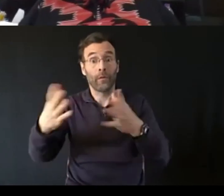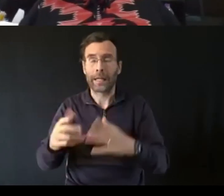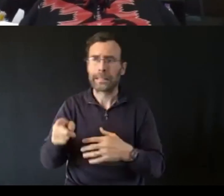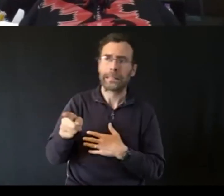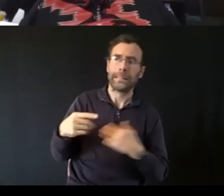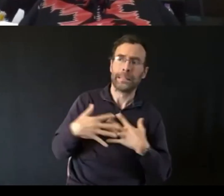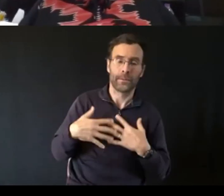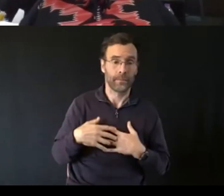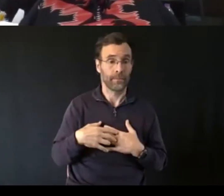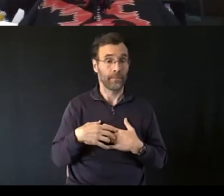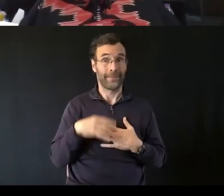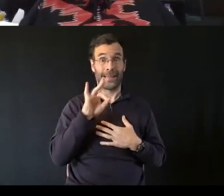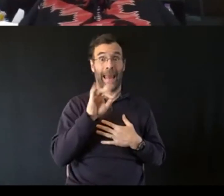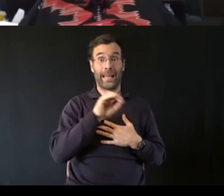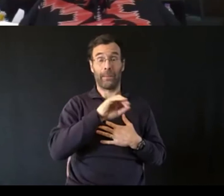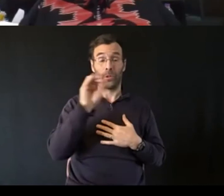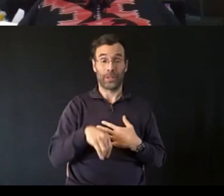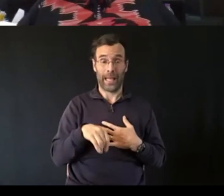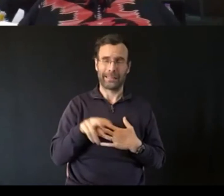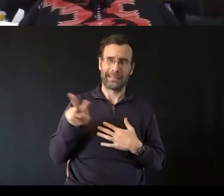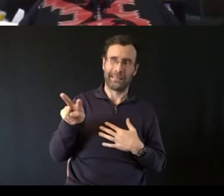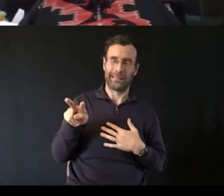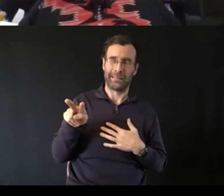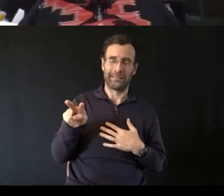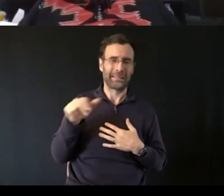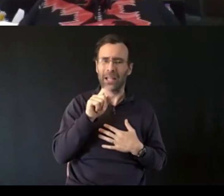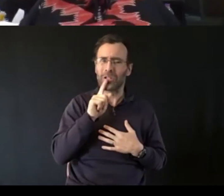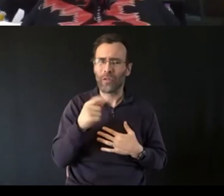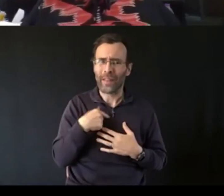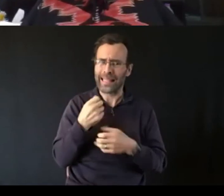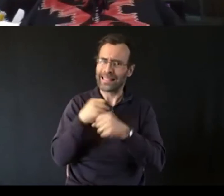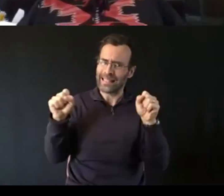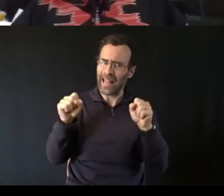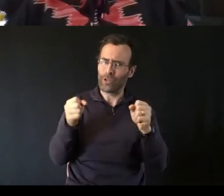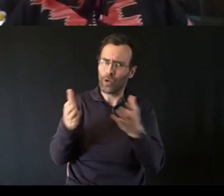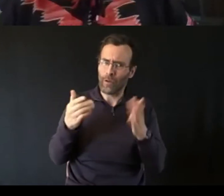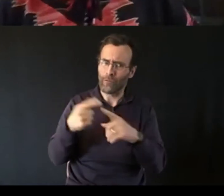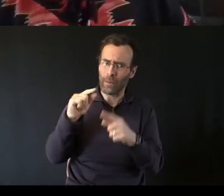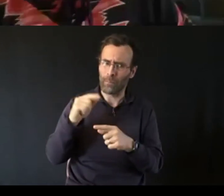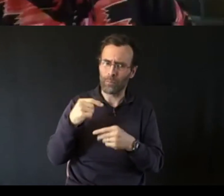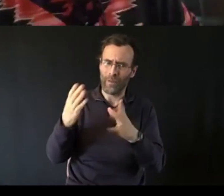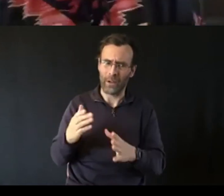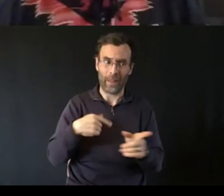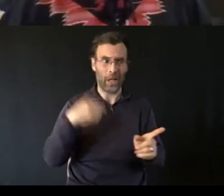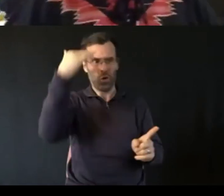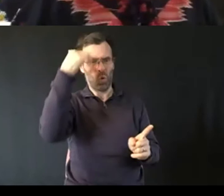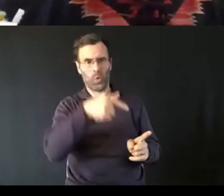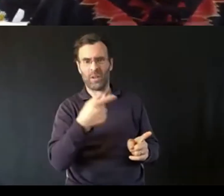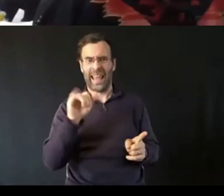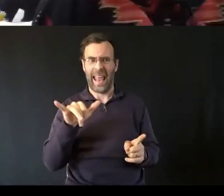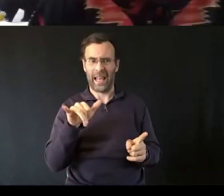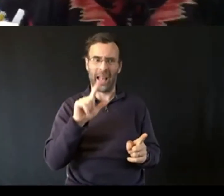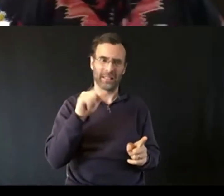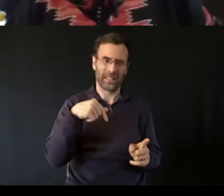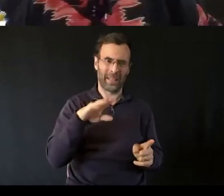10 LGBT older adults don't know if they would receive safe services from a provider if their LGBT status were known. And that's